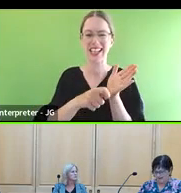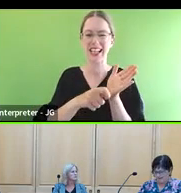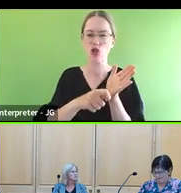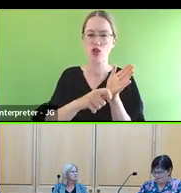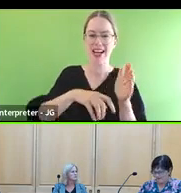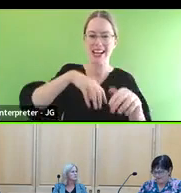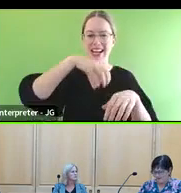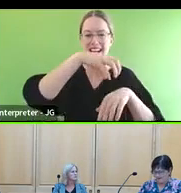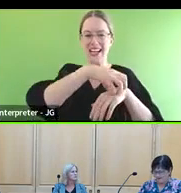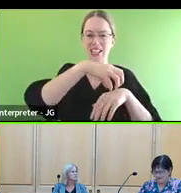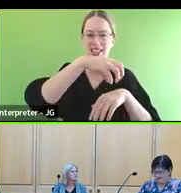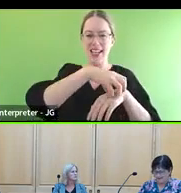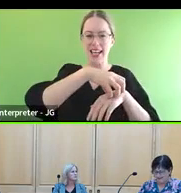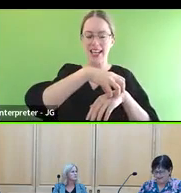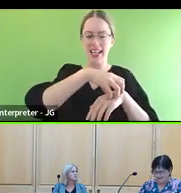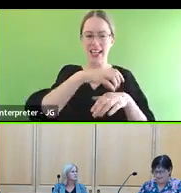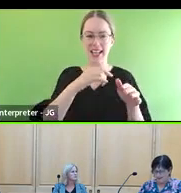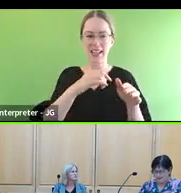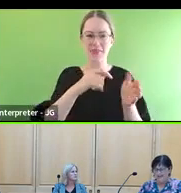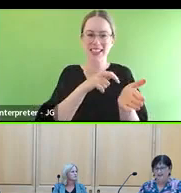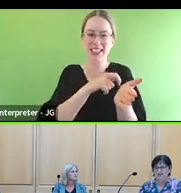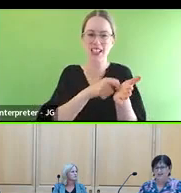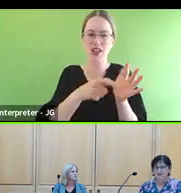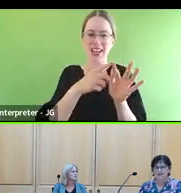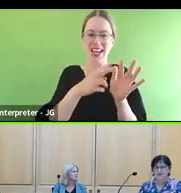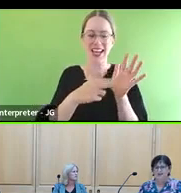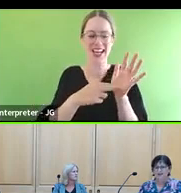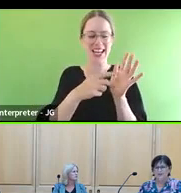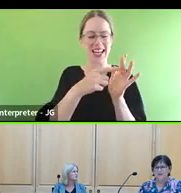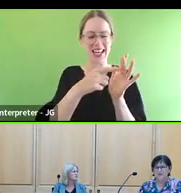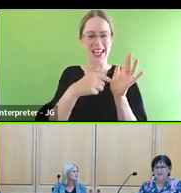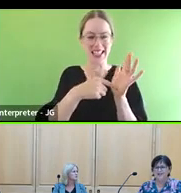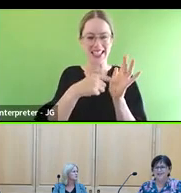made, just so we're clear about what it is that